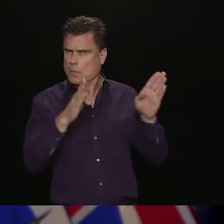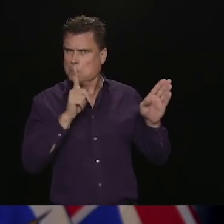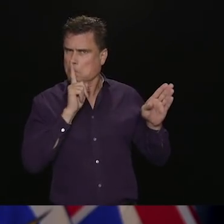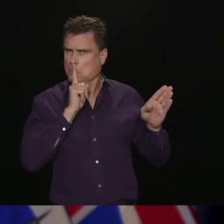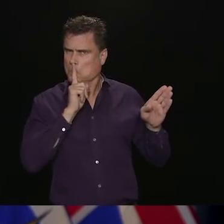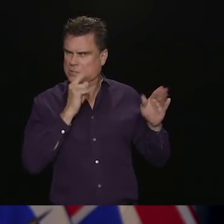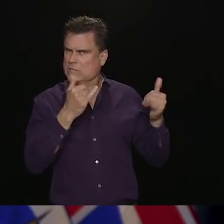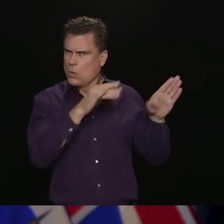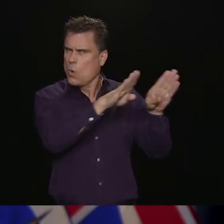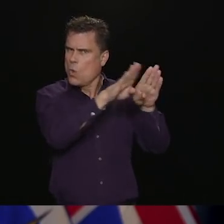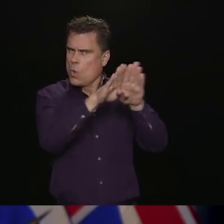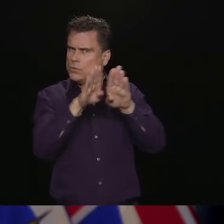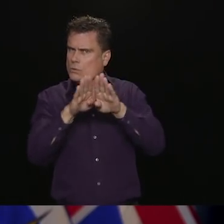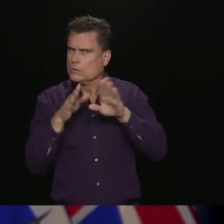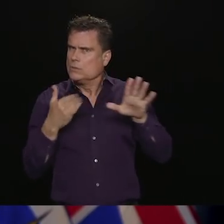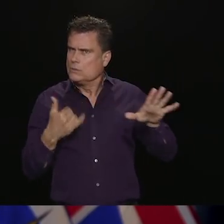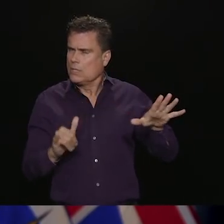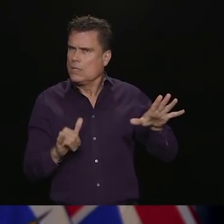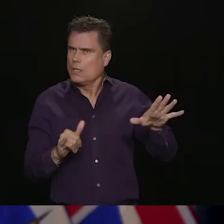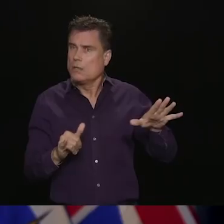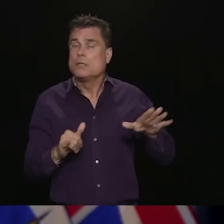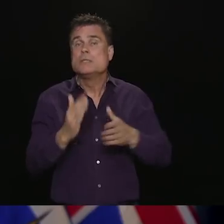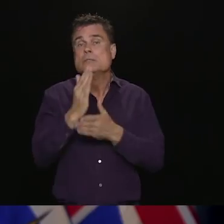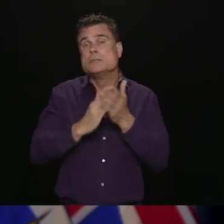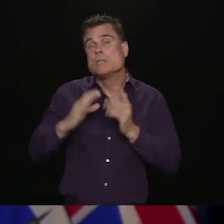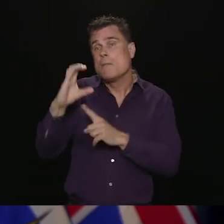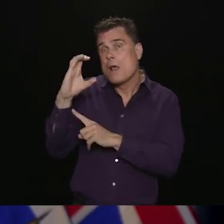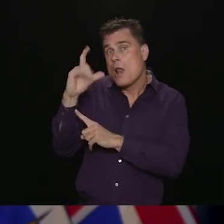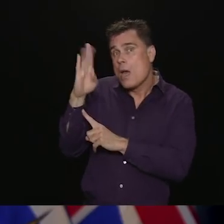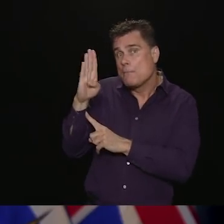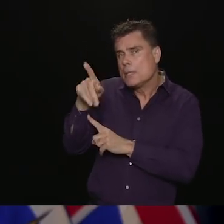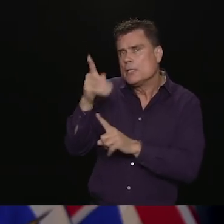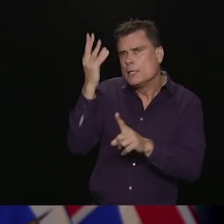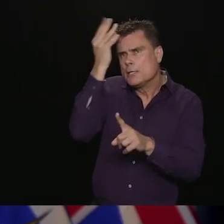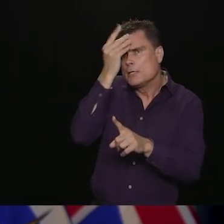some have been looking at repurposing to meet